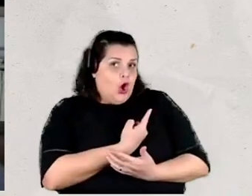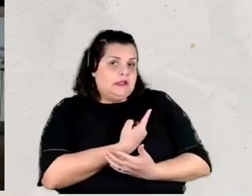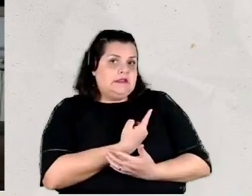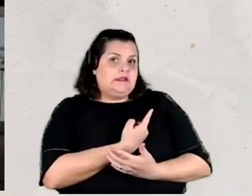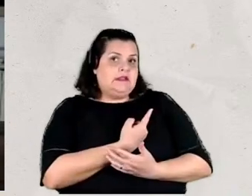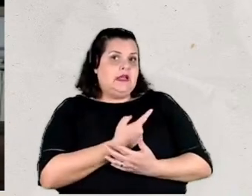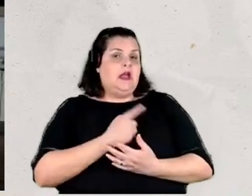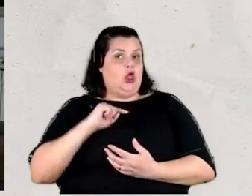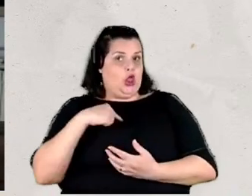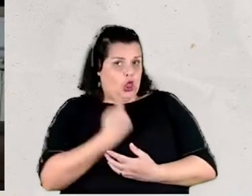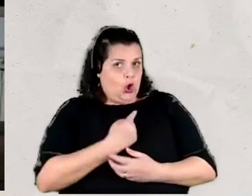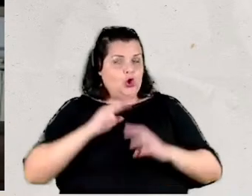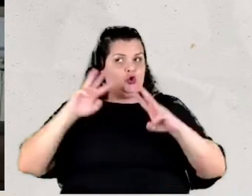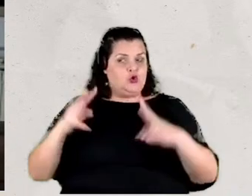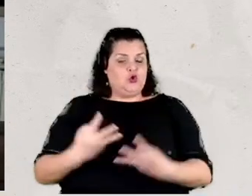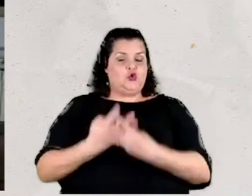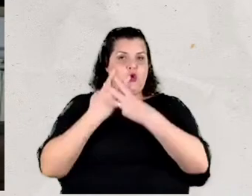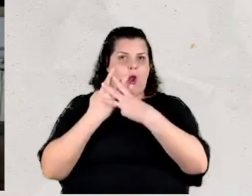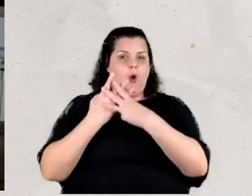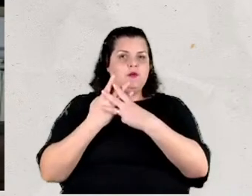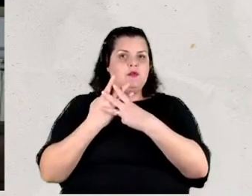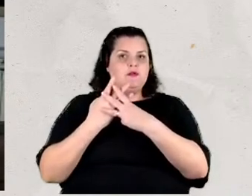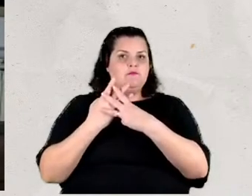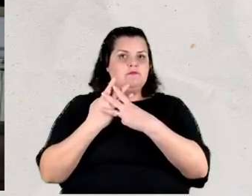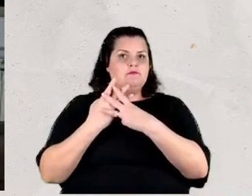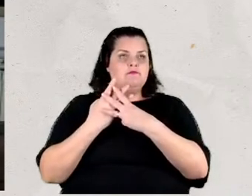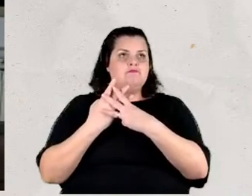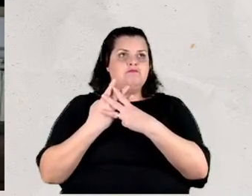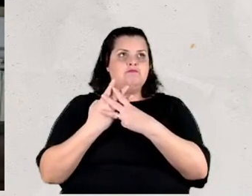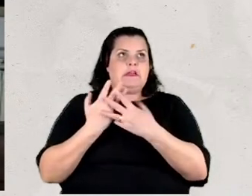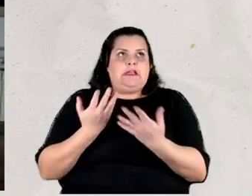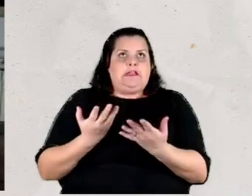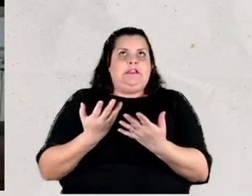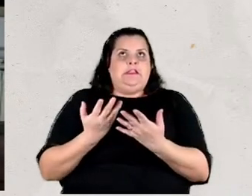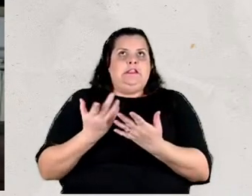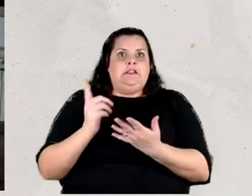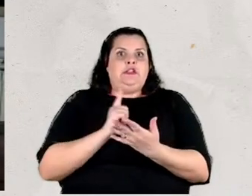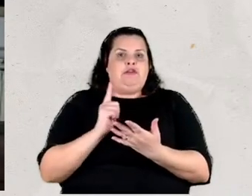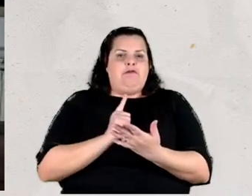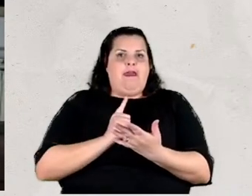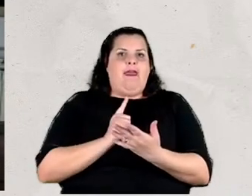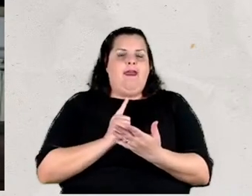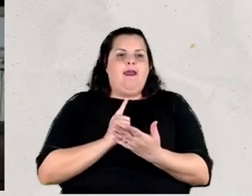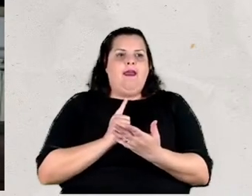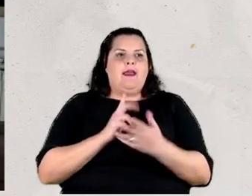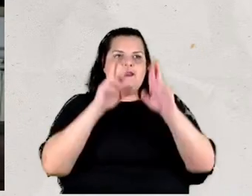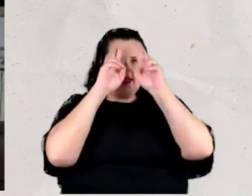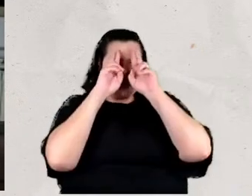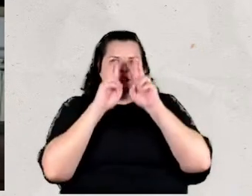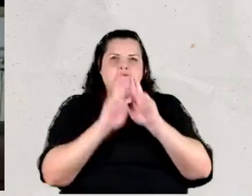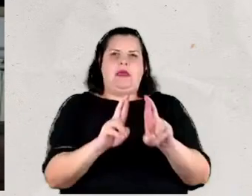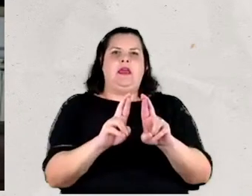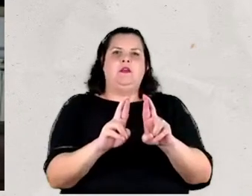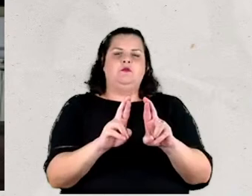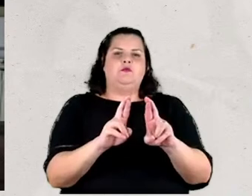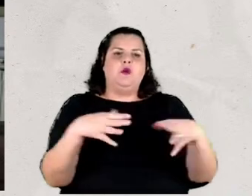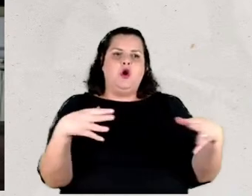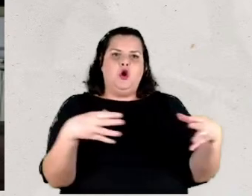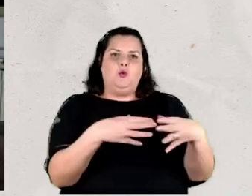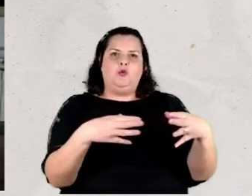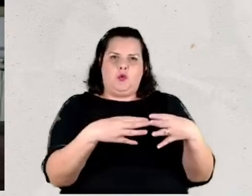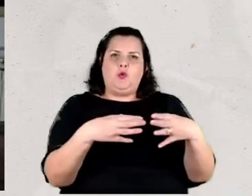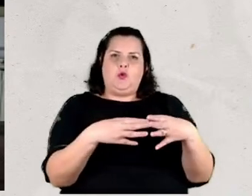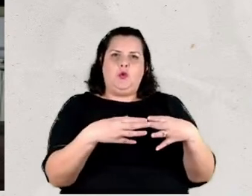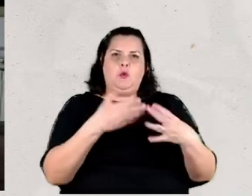of the process, we bring them in and they have a stake in the process, then there's an opening that's